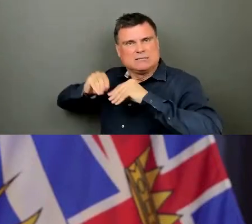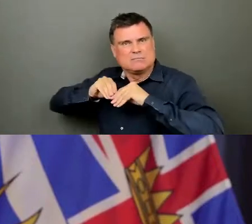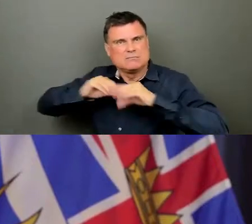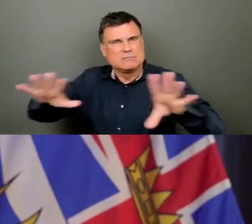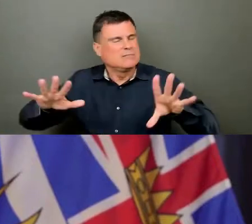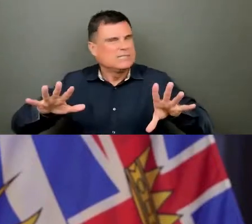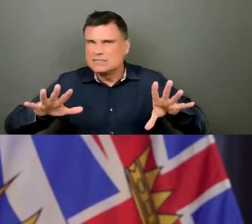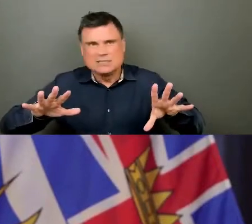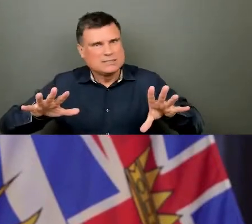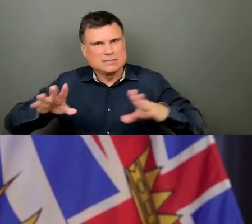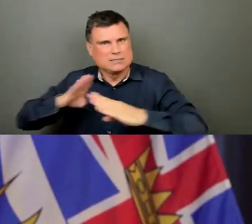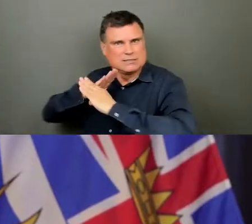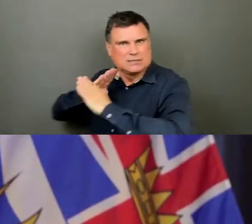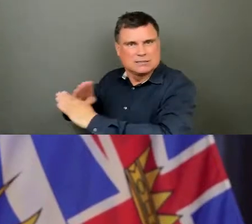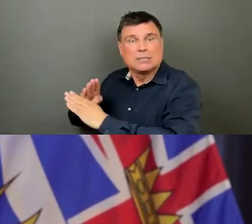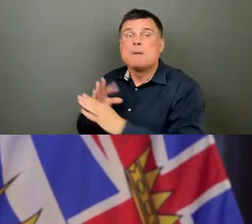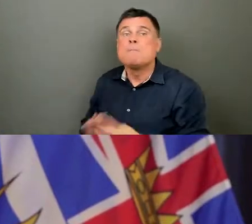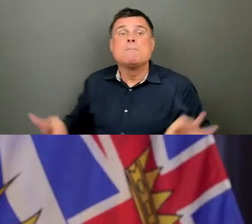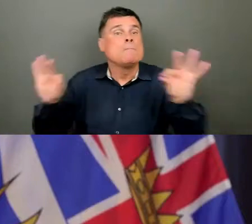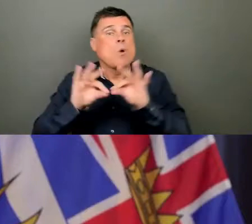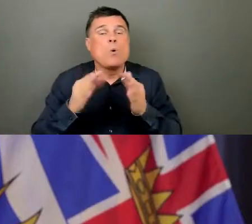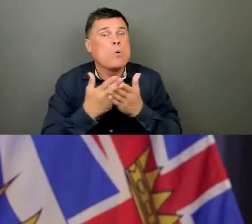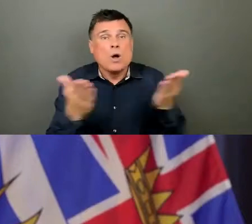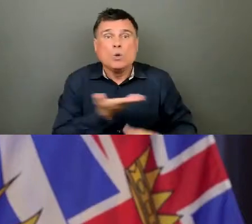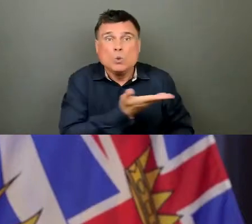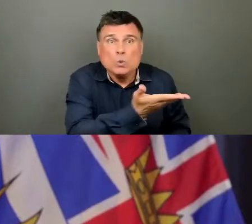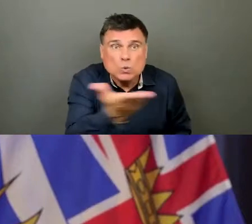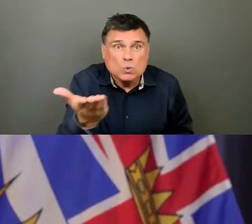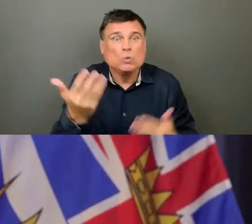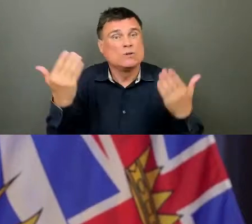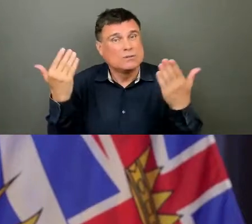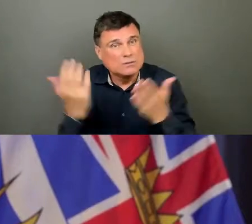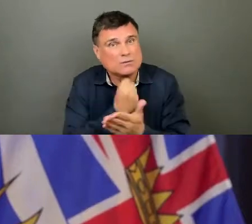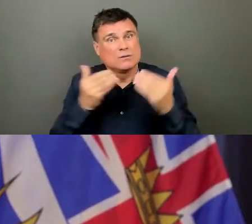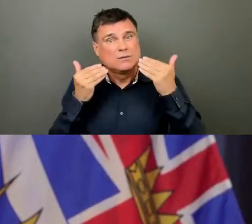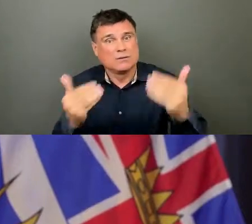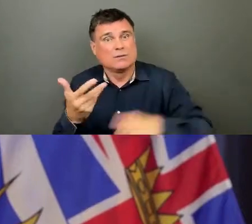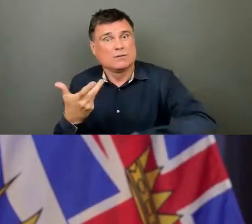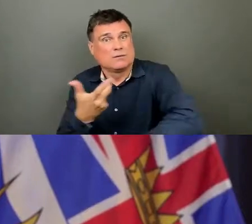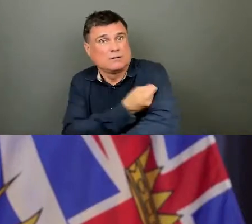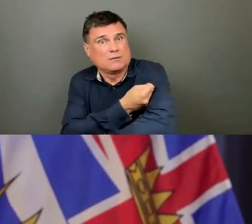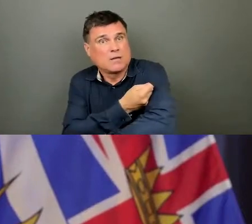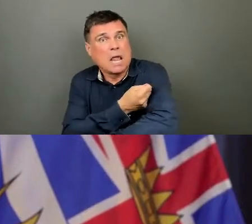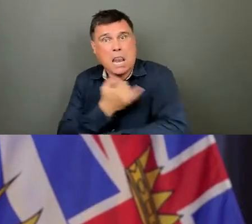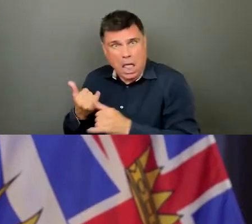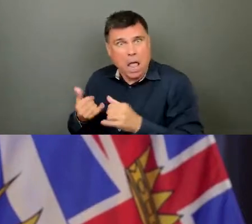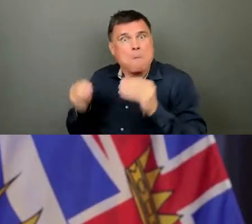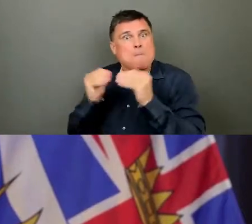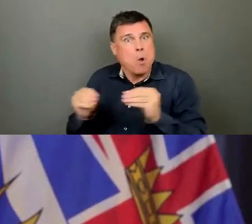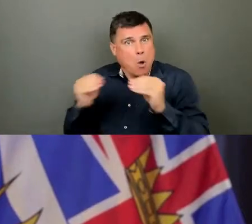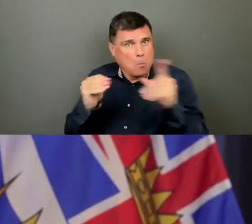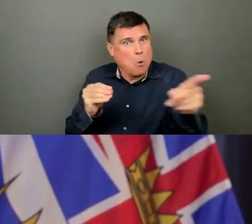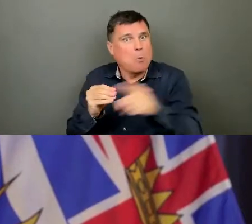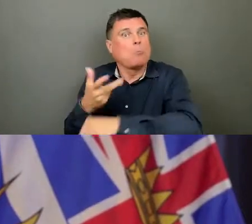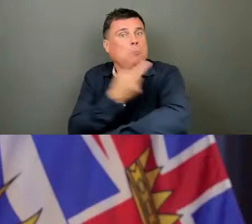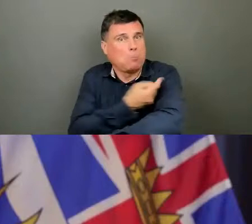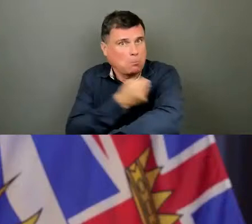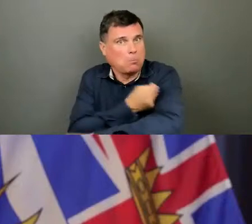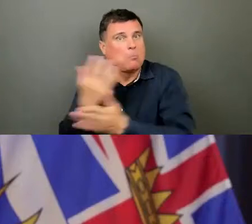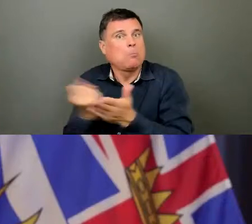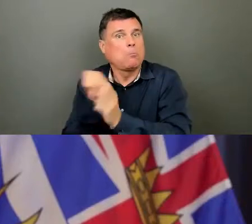increases in vaccination that we've seen in the last week continue, that we go from 84.3%, and